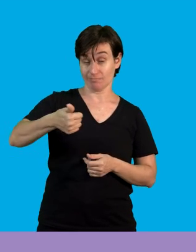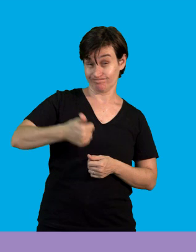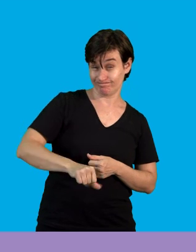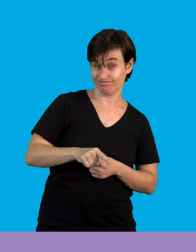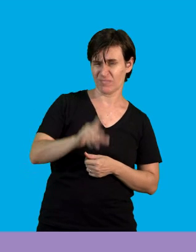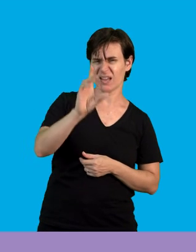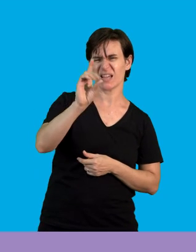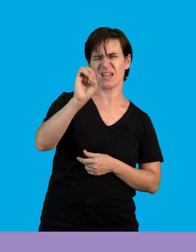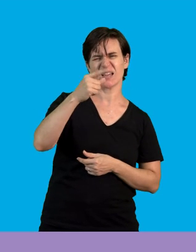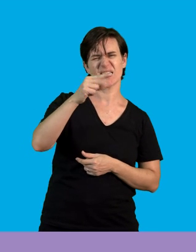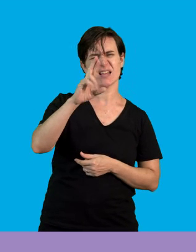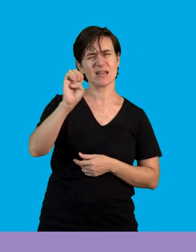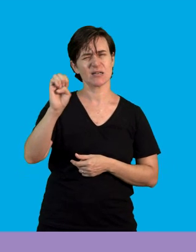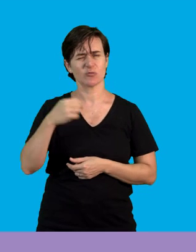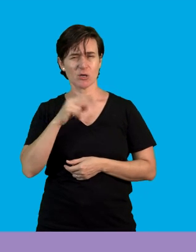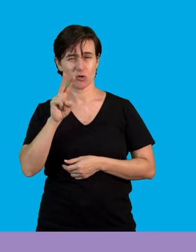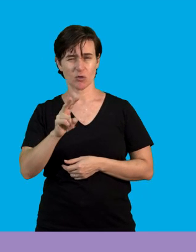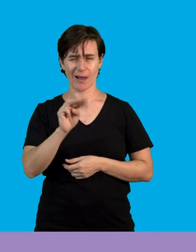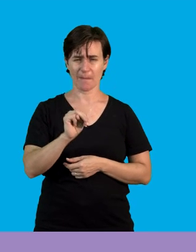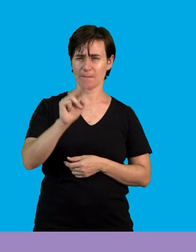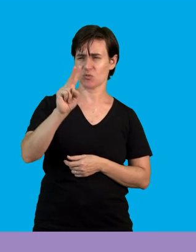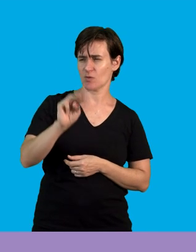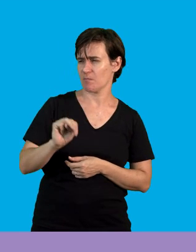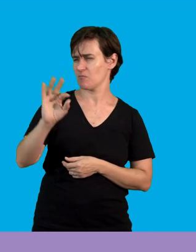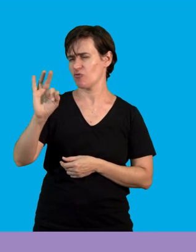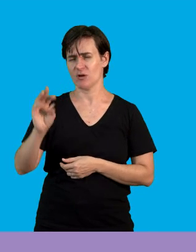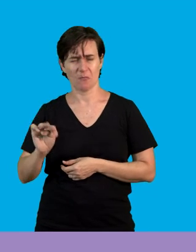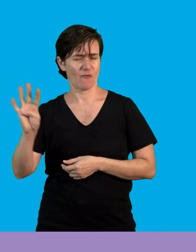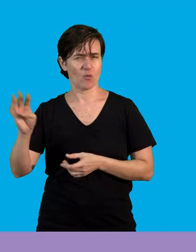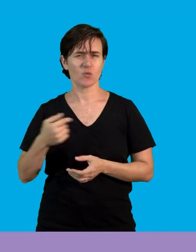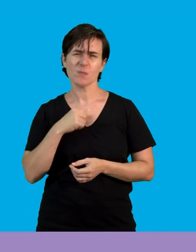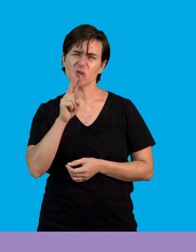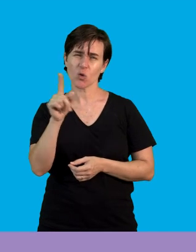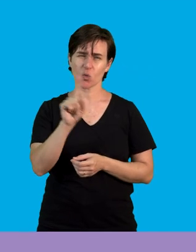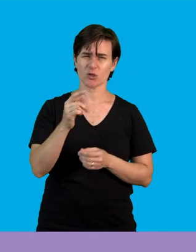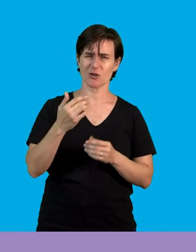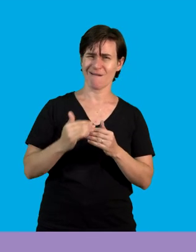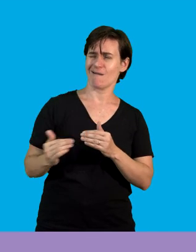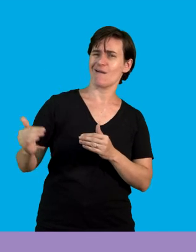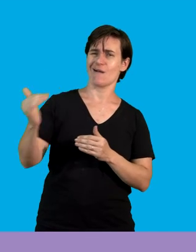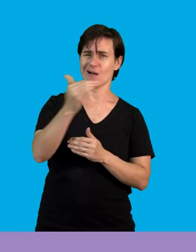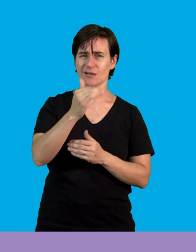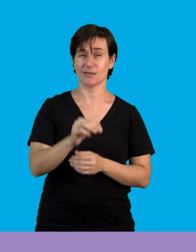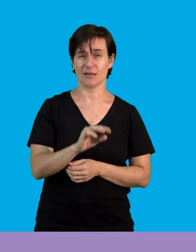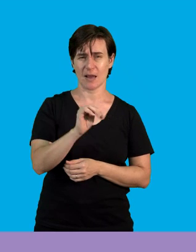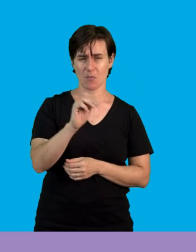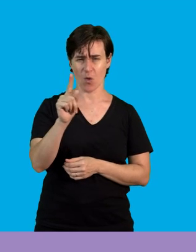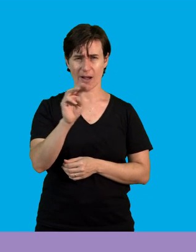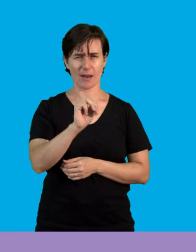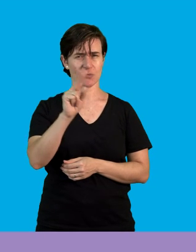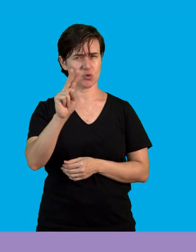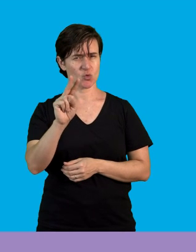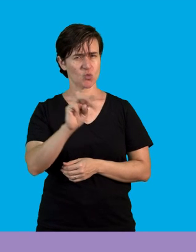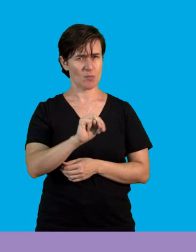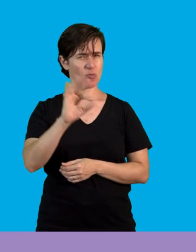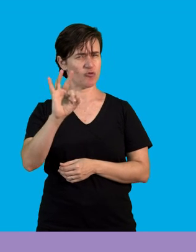to follow, because then we look at which one is the highest. We have a 2, we have an exponent 3, we have an exponent 1, and